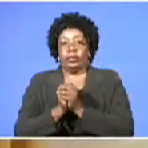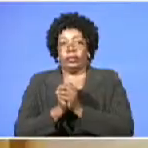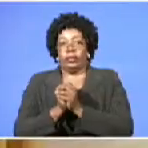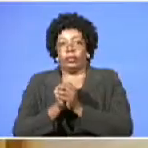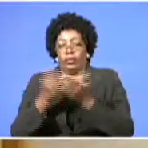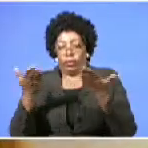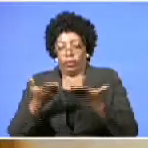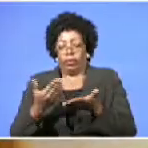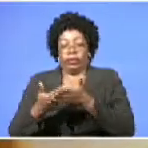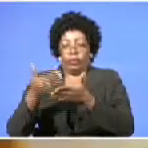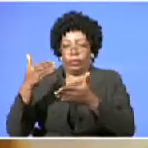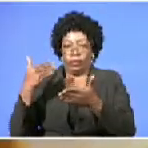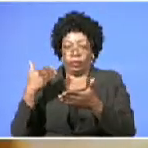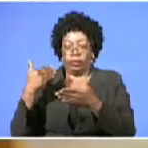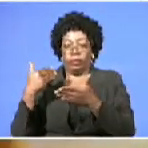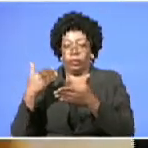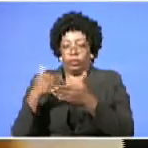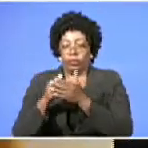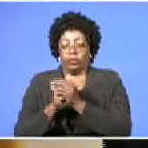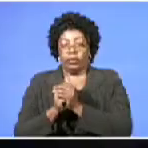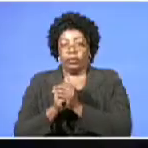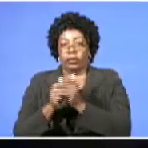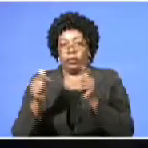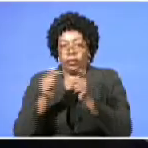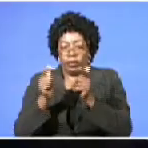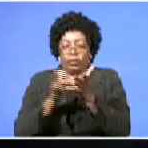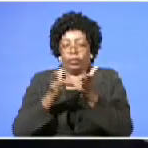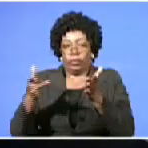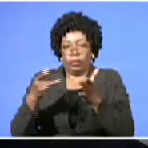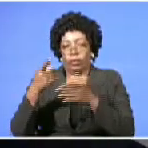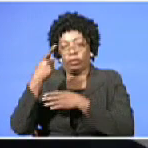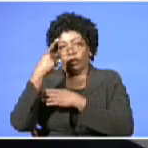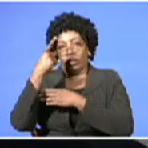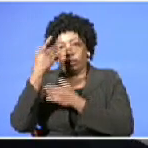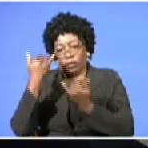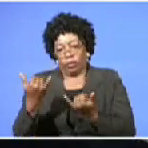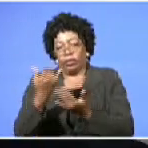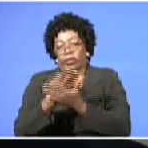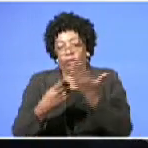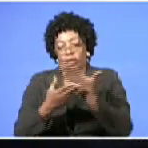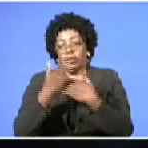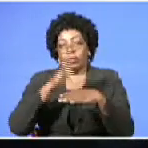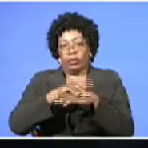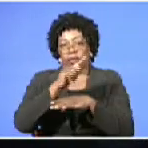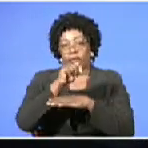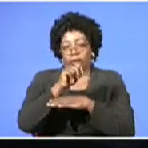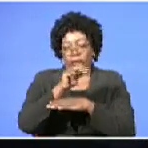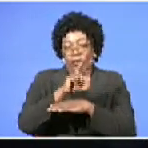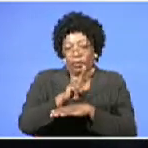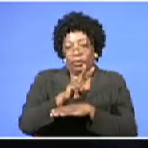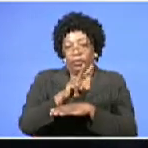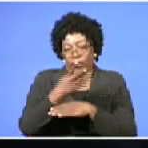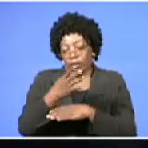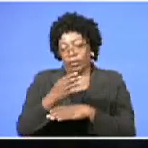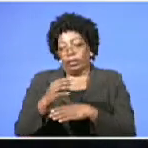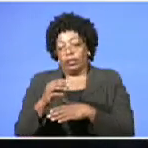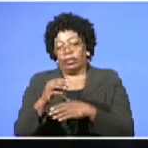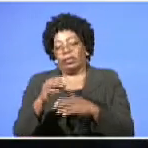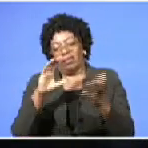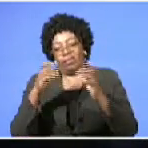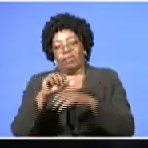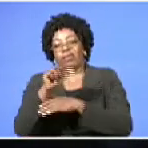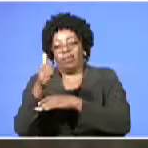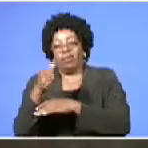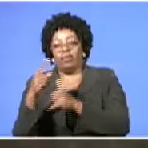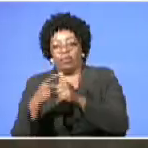before does give me a little advantage because I'm a little more comfortable on TV versus somebody that's when it's their first time. That said, there's